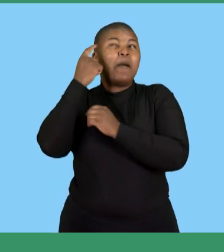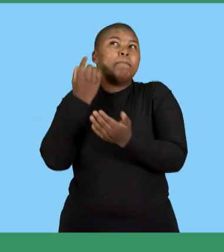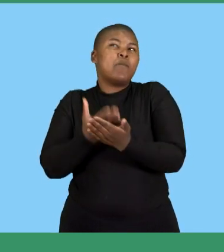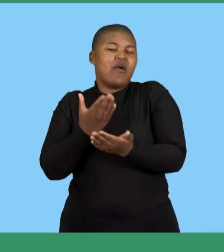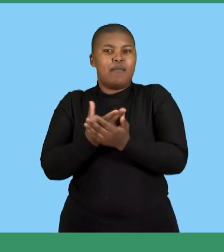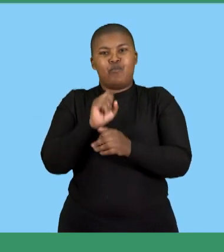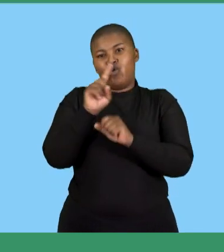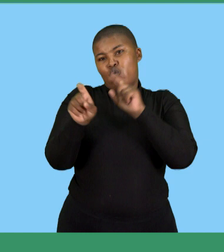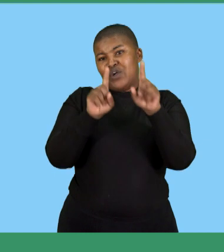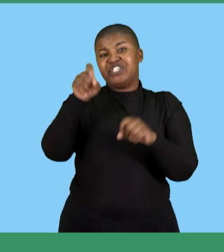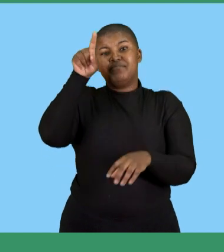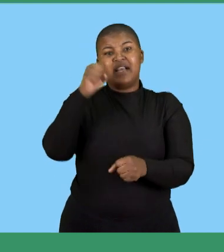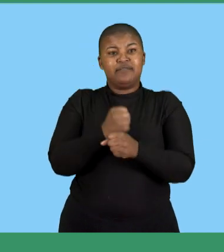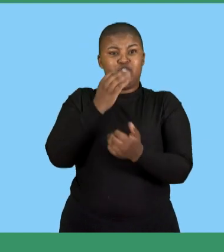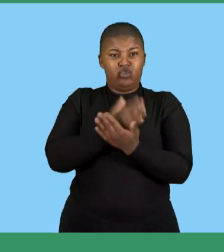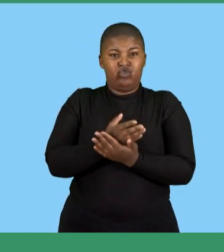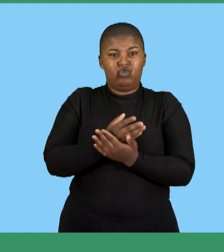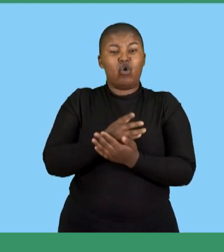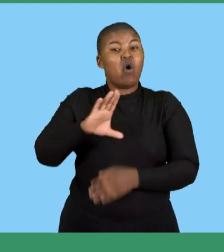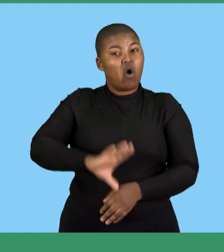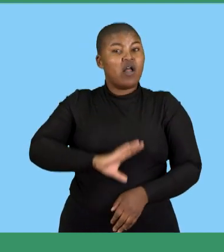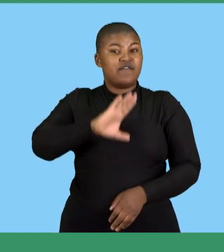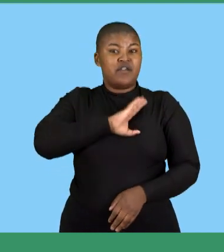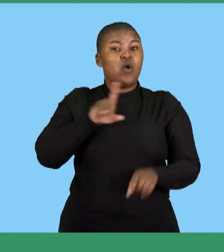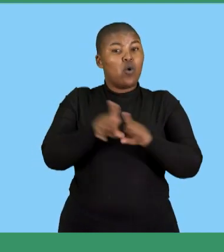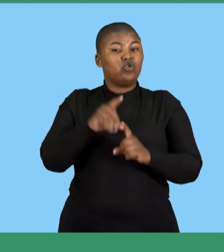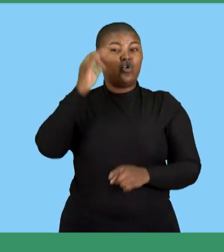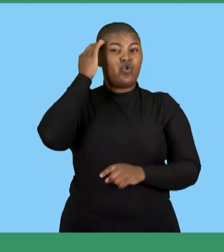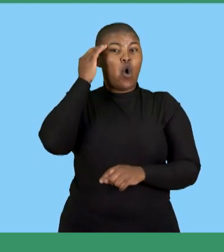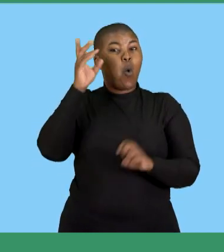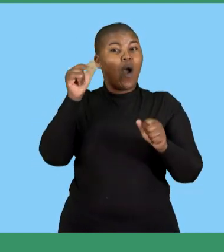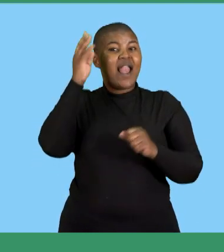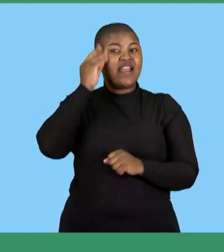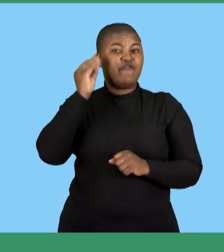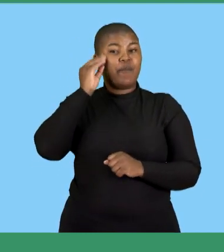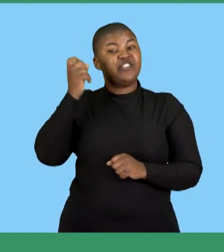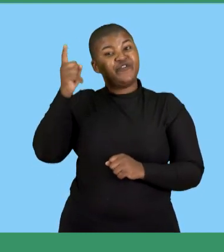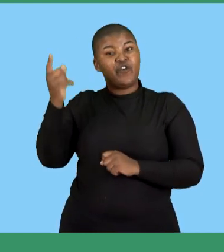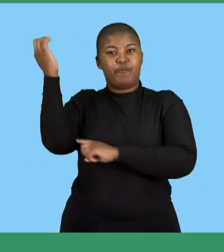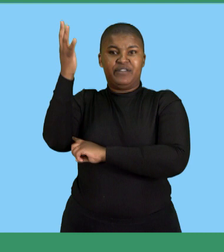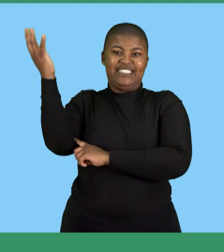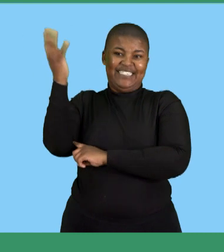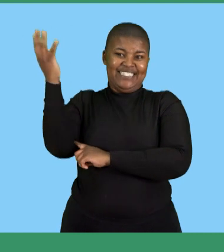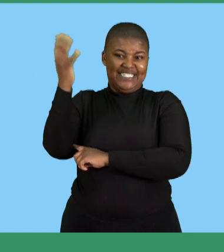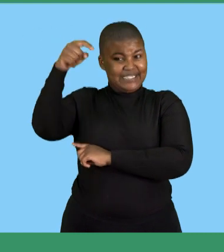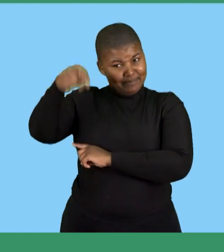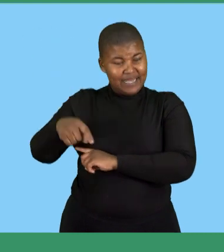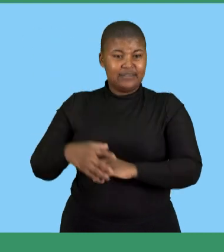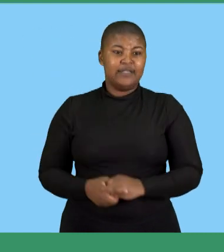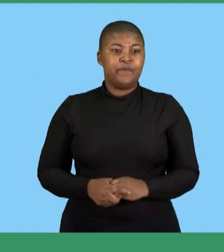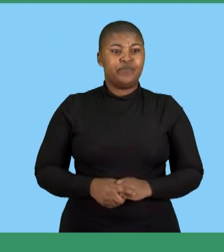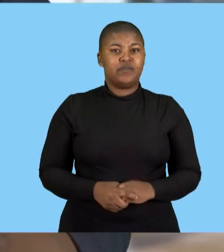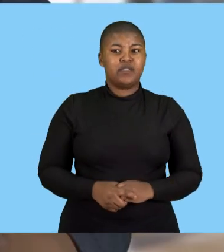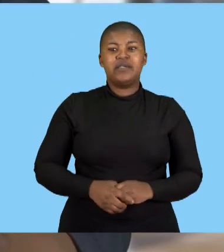it becomes important to be fully conversant with the content of the presentation. The content has to do